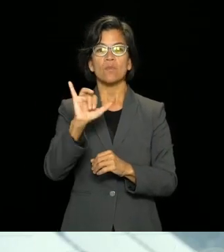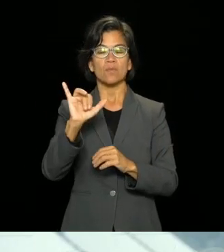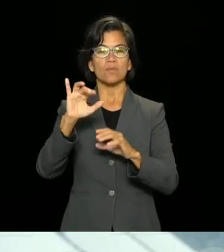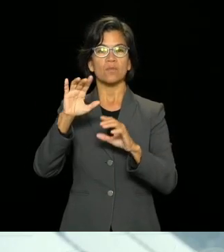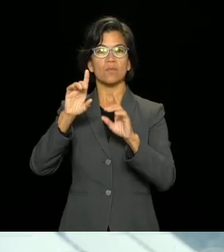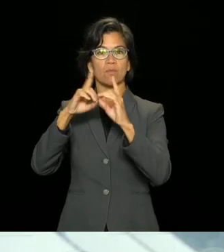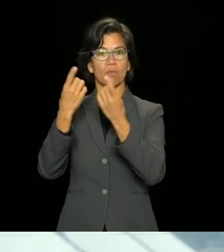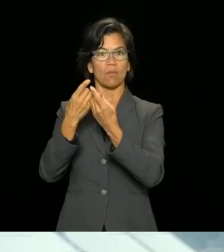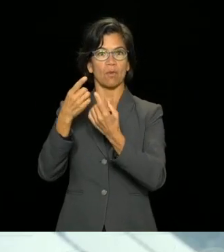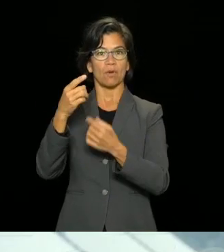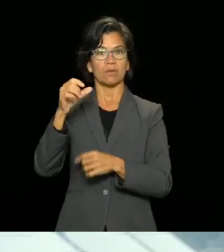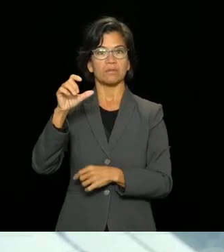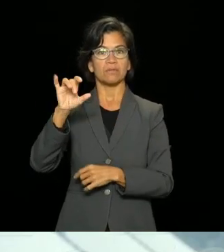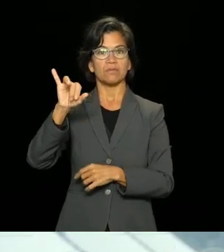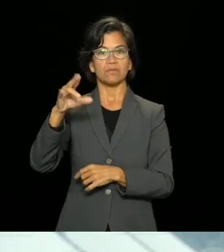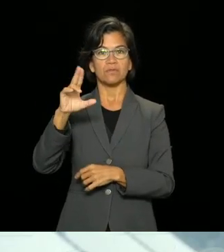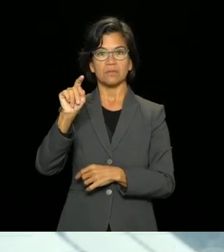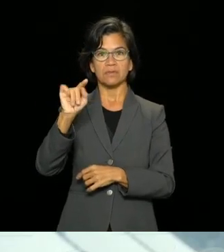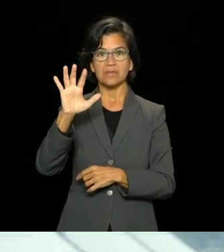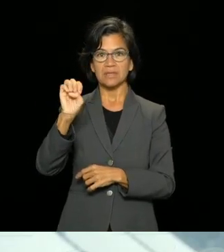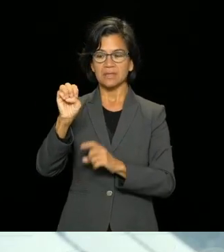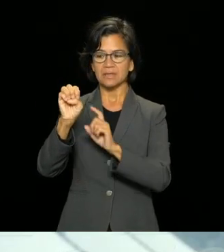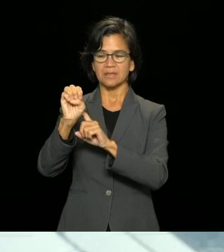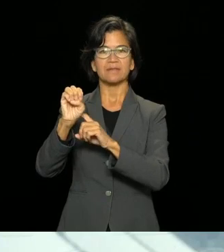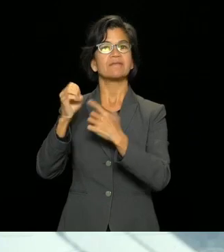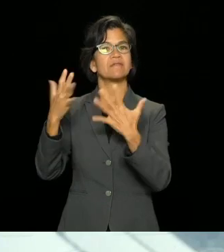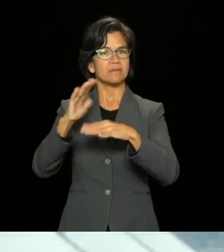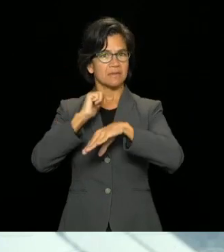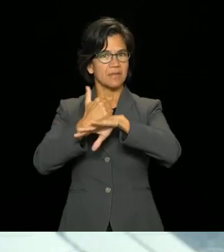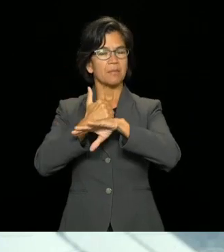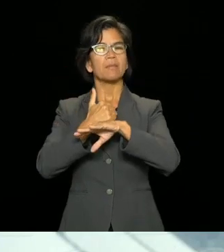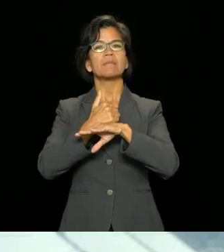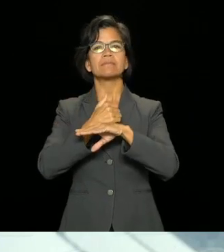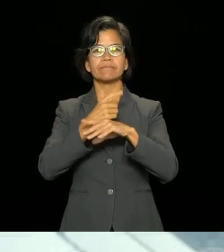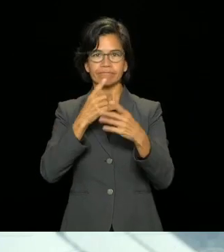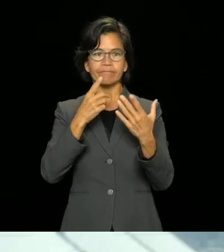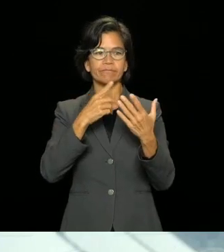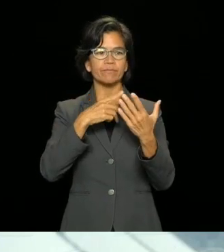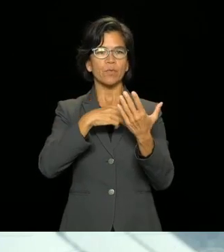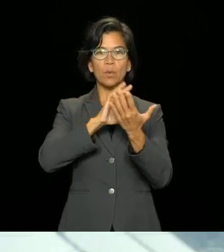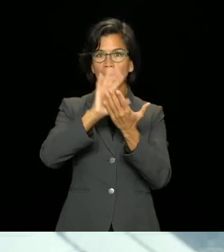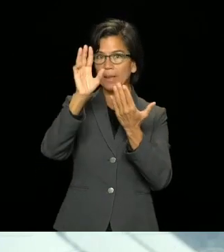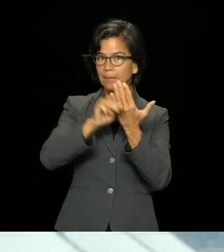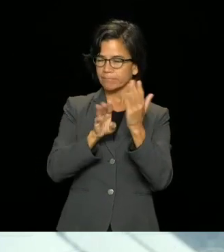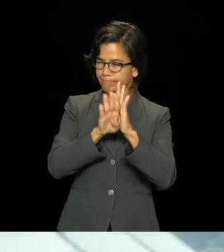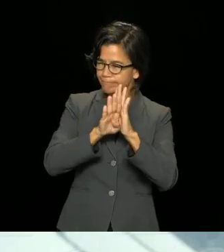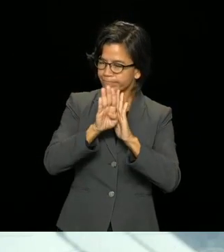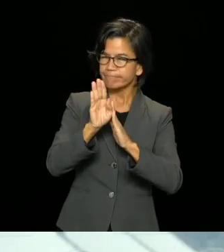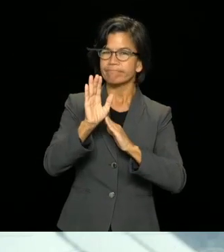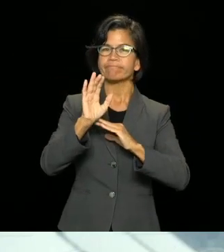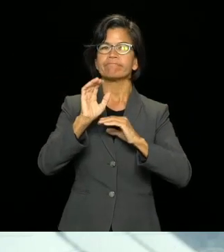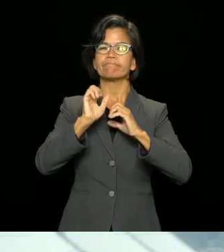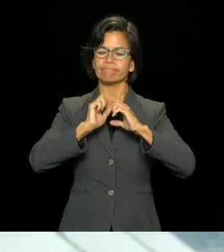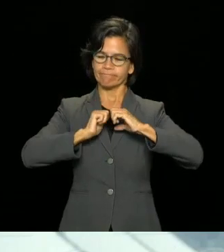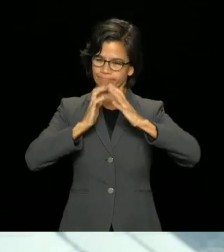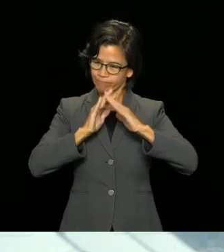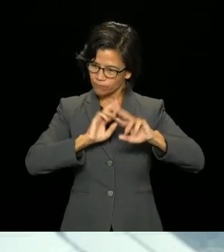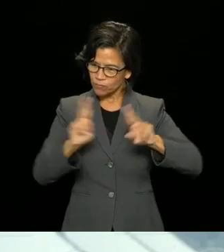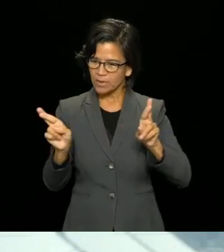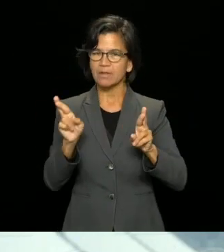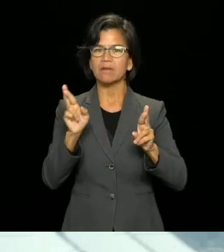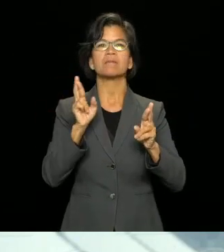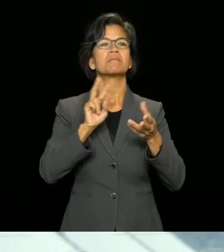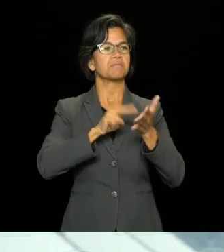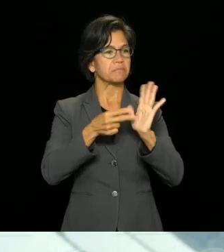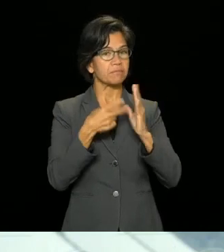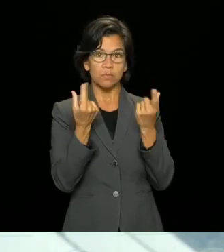project to develop and implement a cross-sector trauma-informed practice curriculum to provide training,